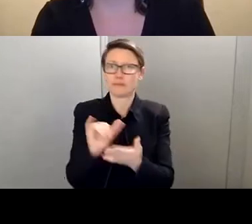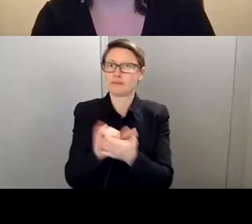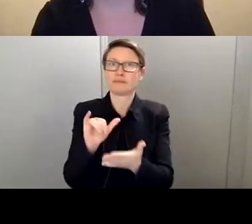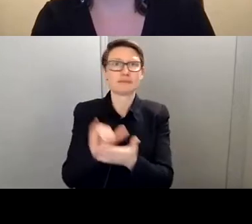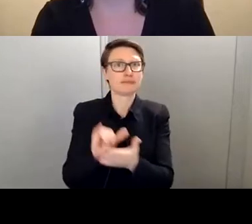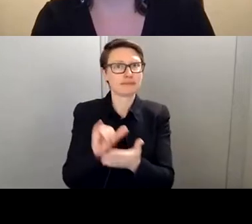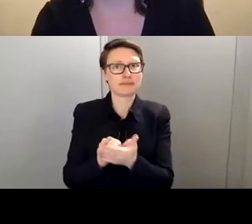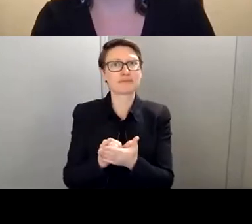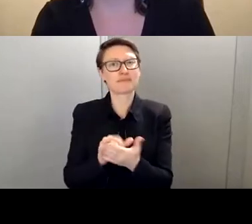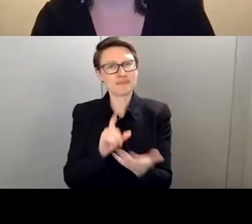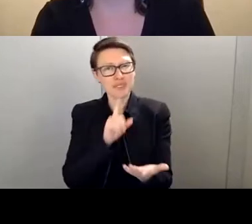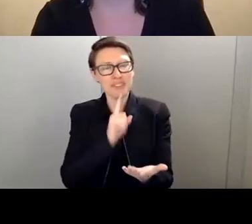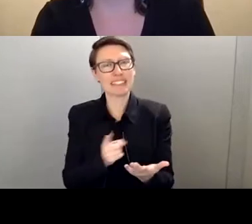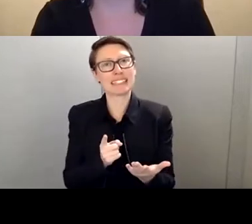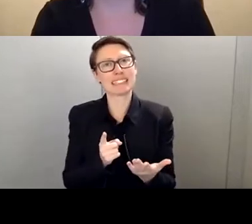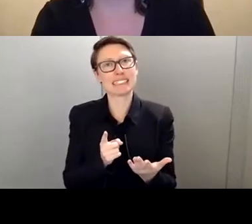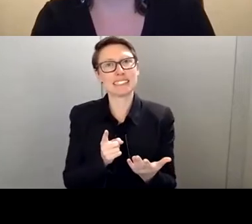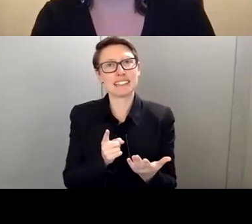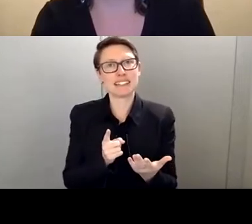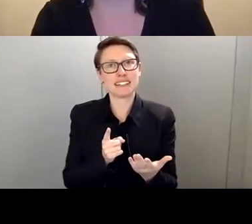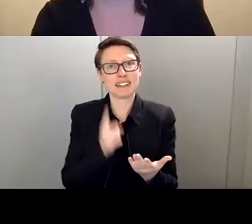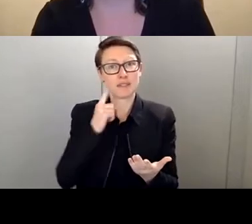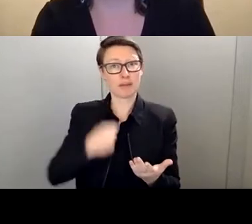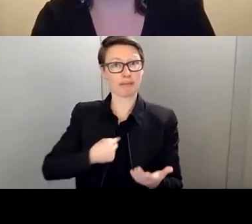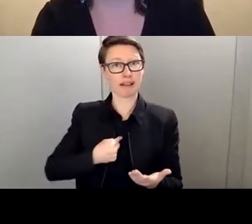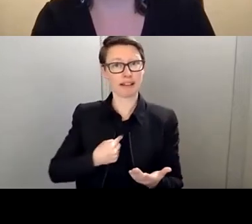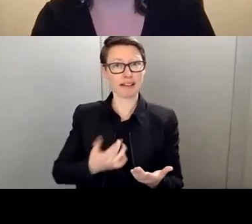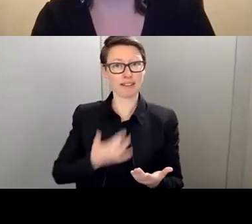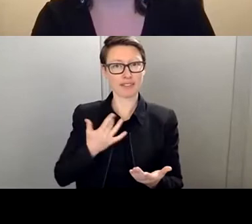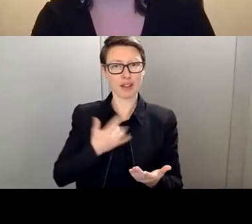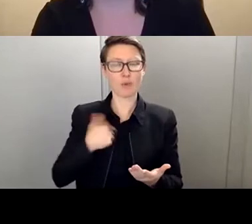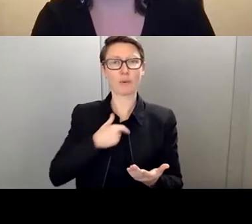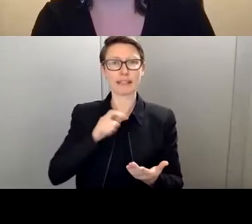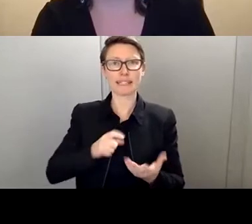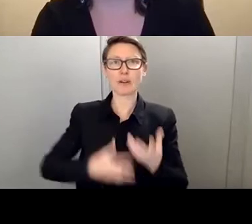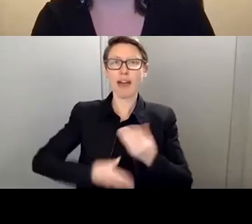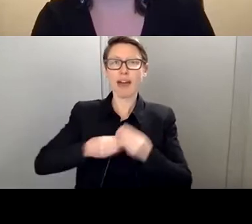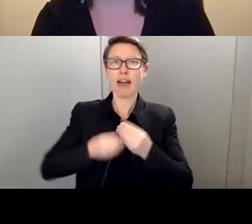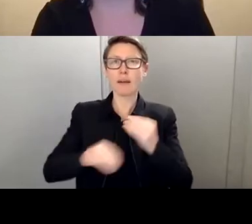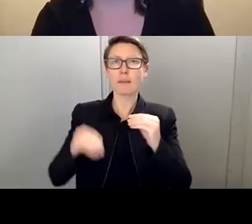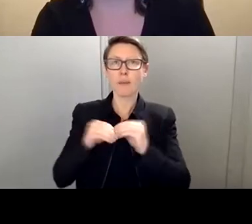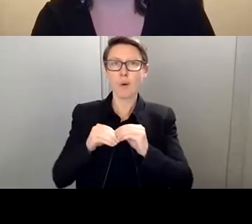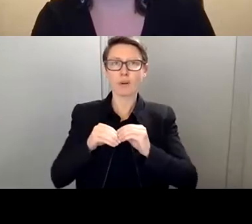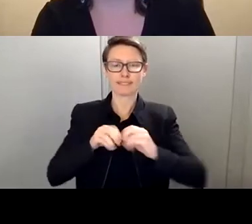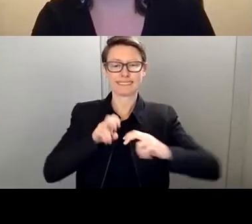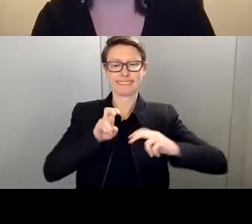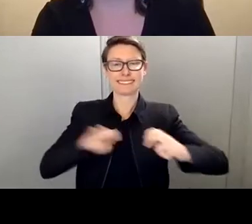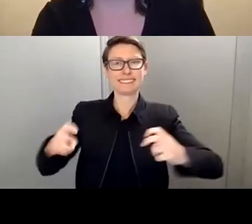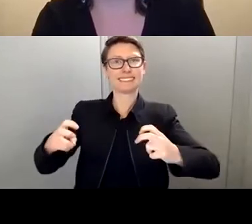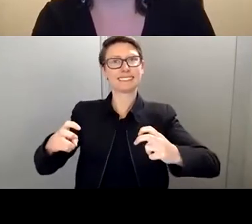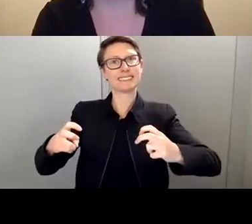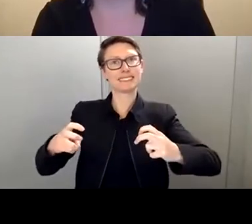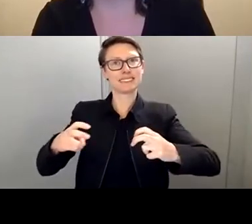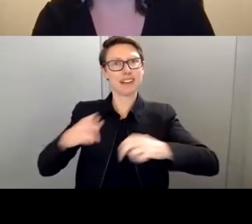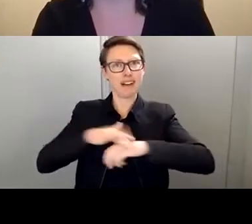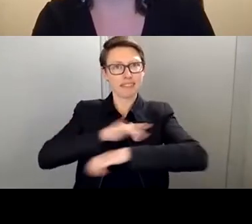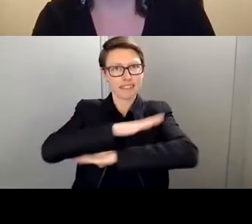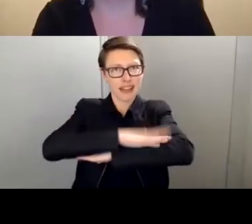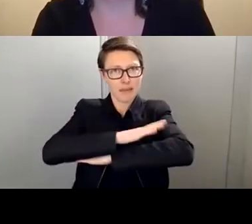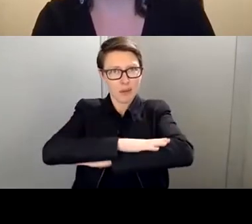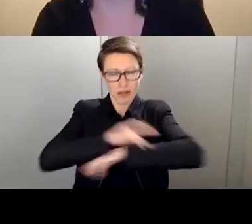about, you know, adding seats to the table across the board so that we can